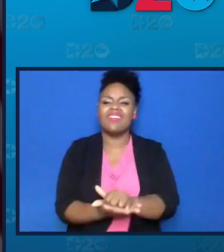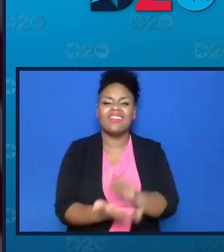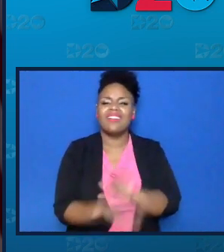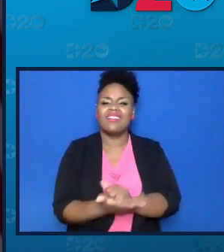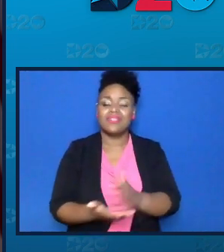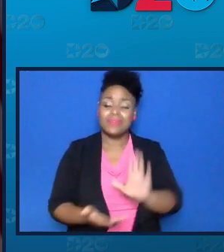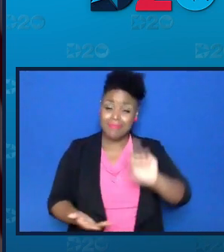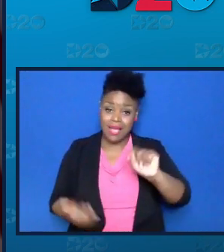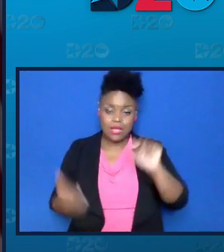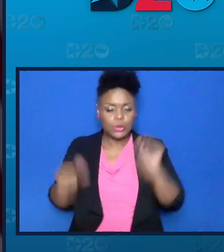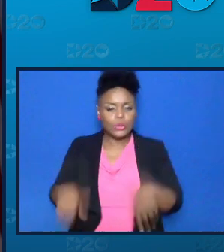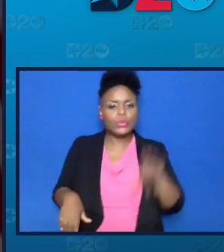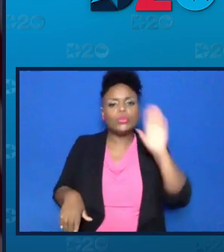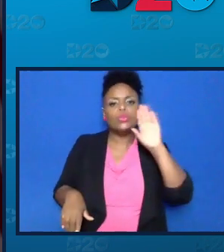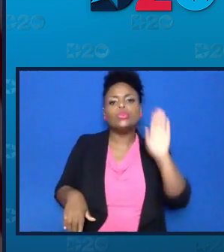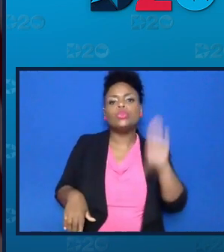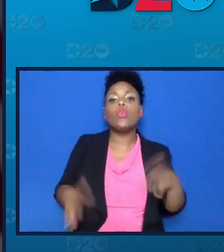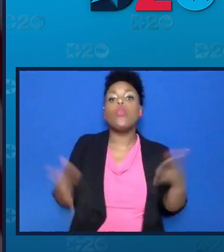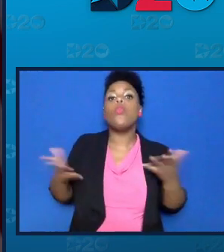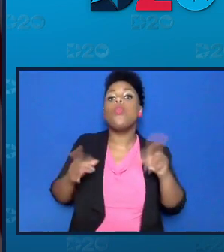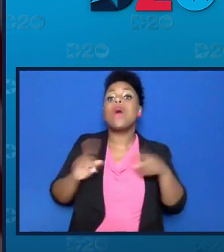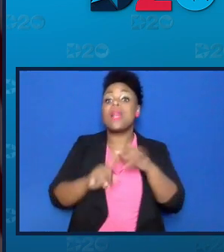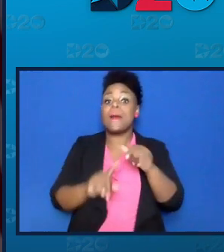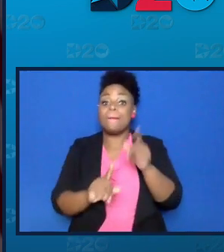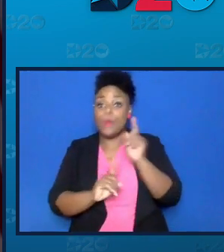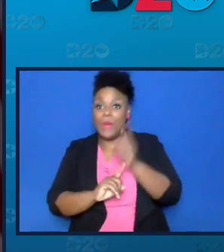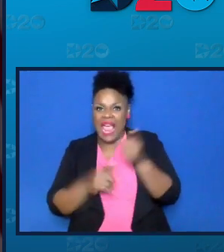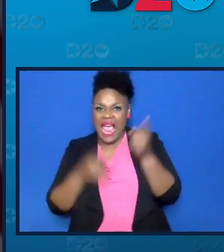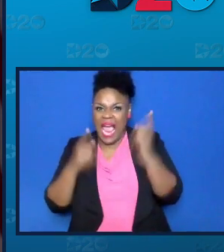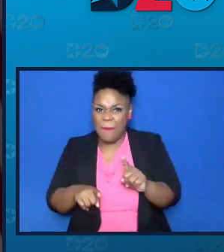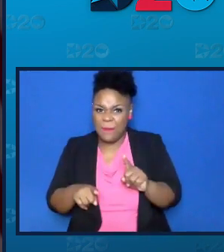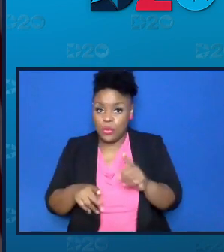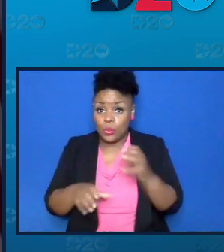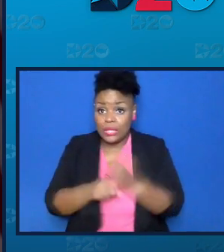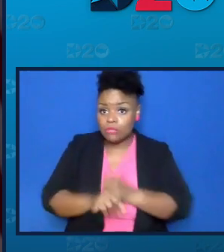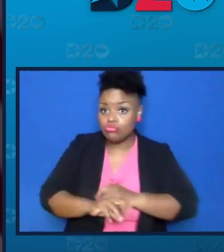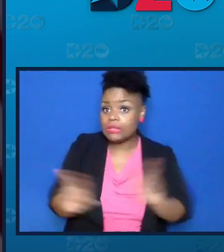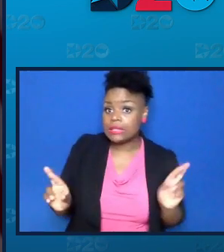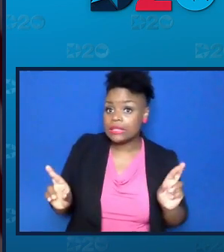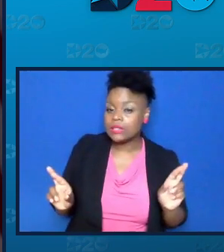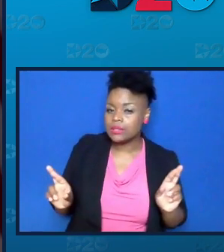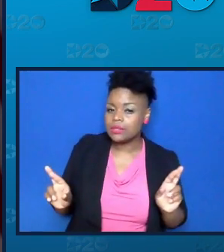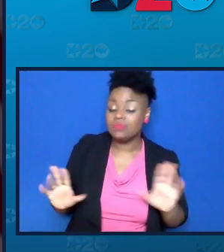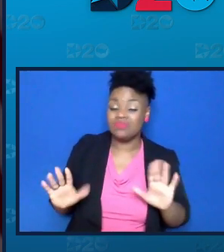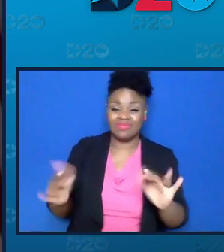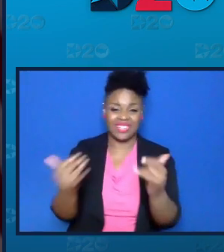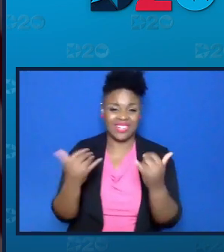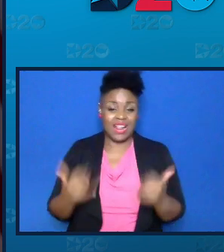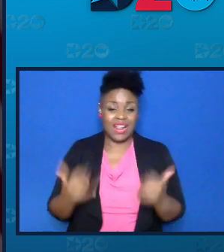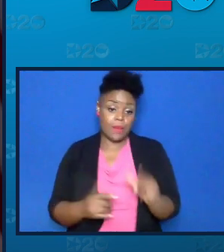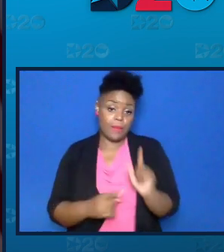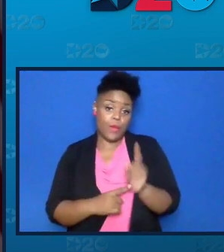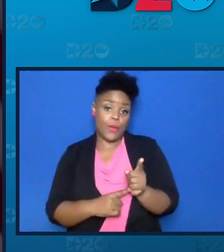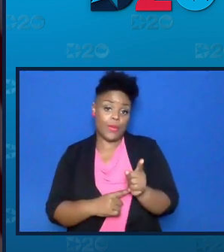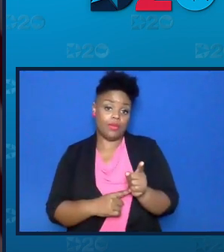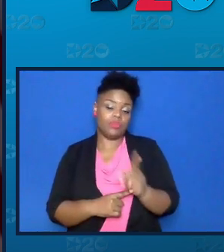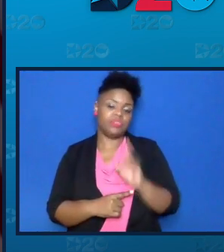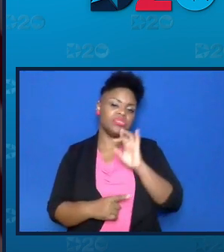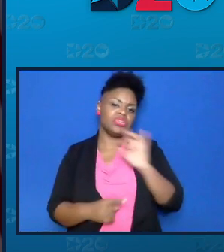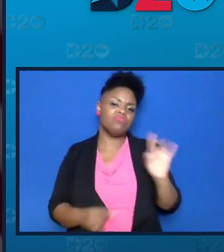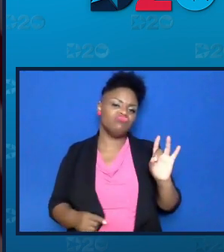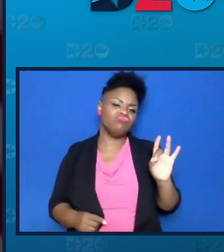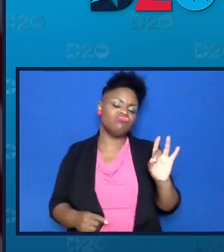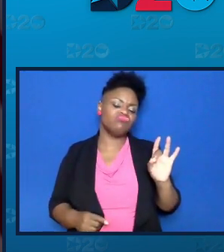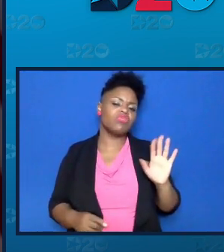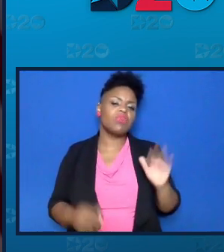that moment arrives. And now history has delivered us to one of the most difficult moments America's ever faced.